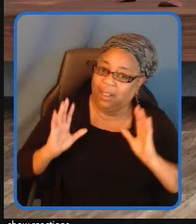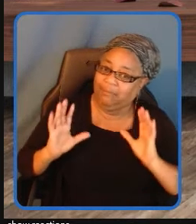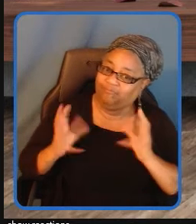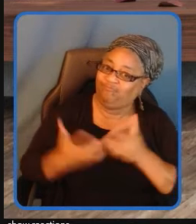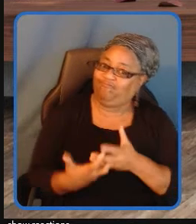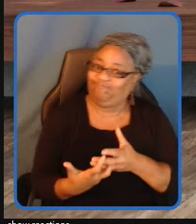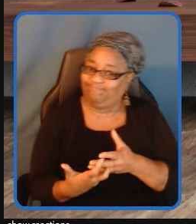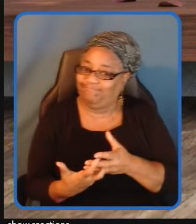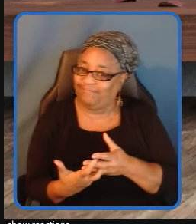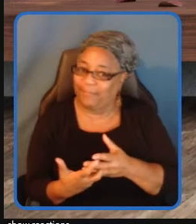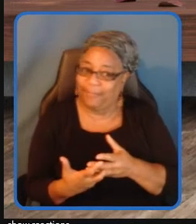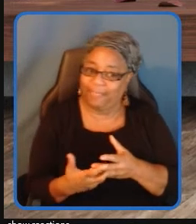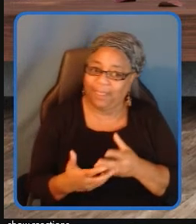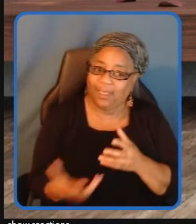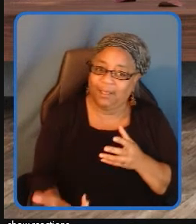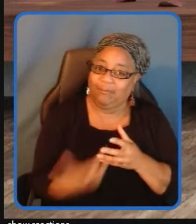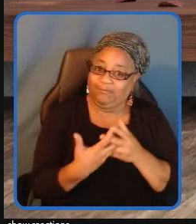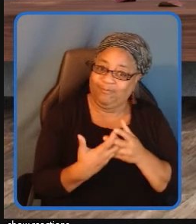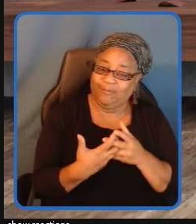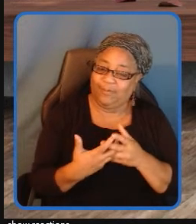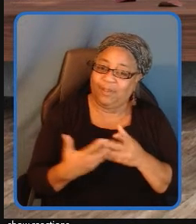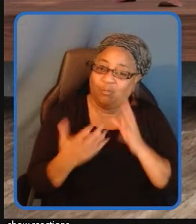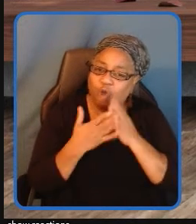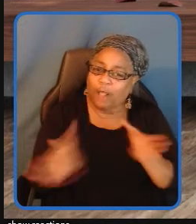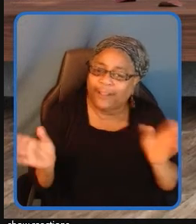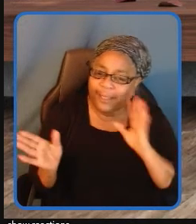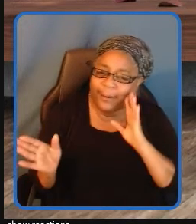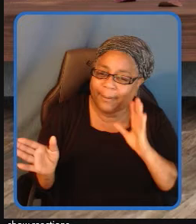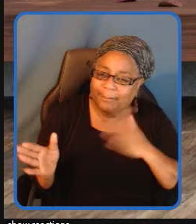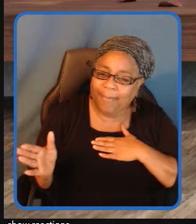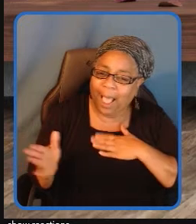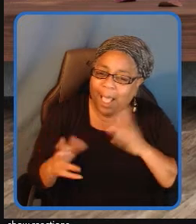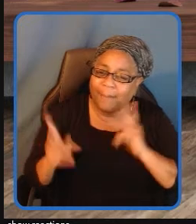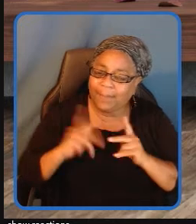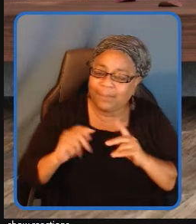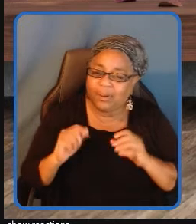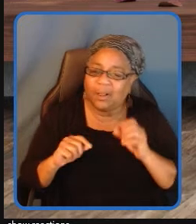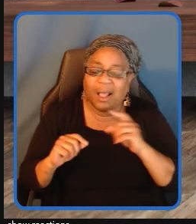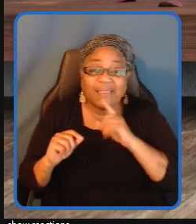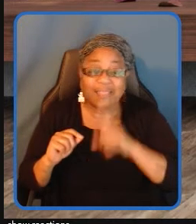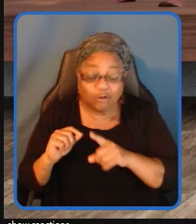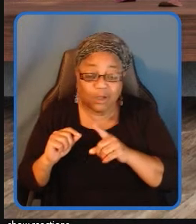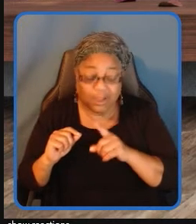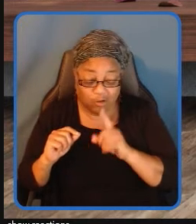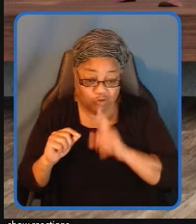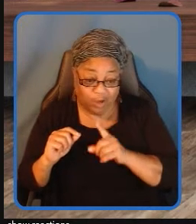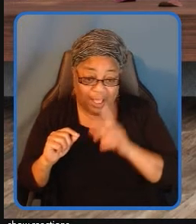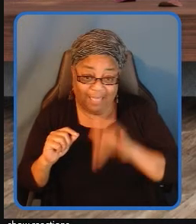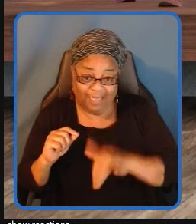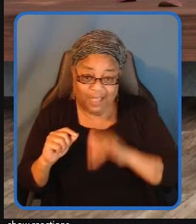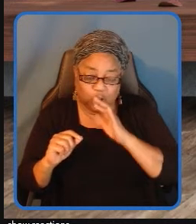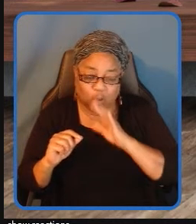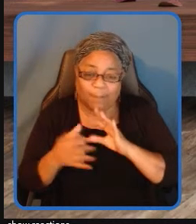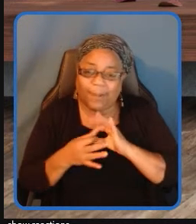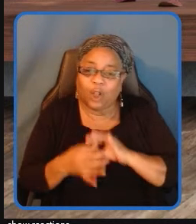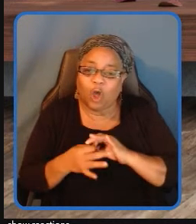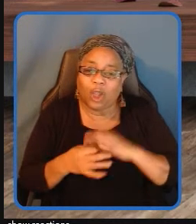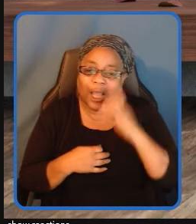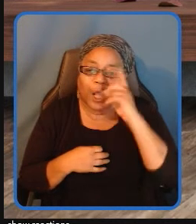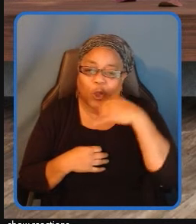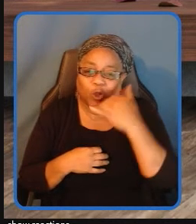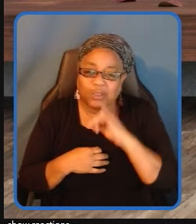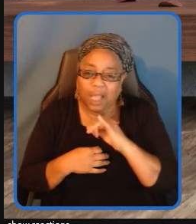And, when I say my people, I mean like broadly. So, and that's what really truly what belonging looks like. And that's the evolution. It's gone from helping